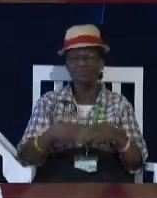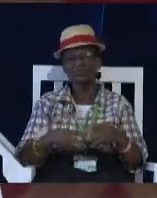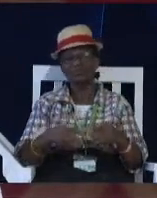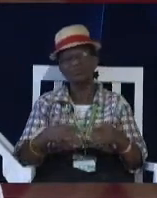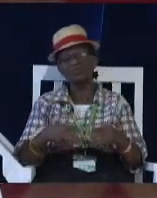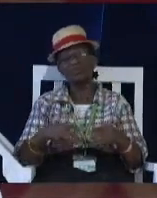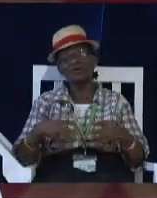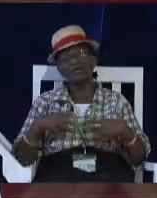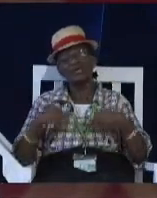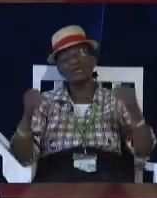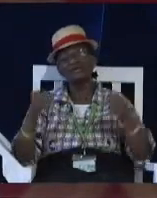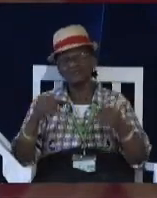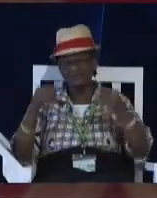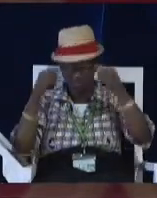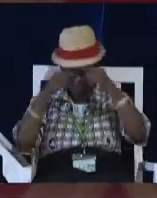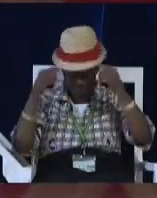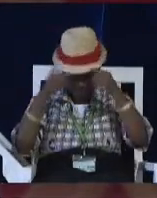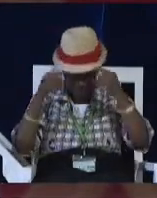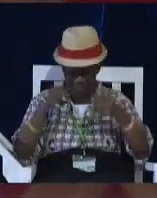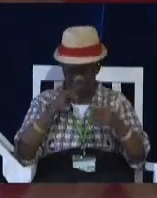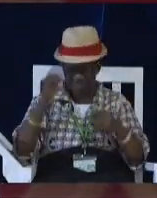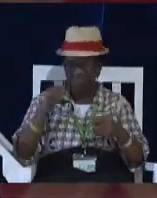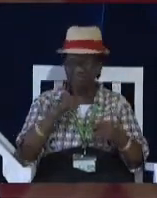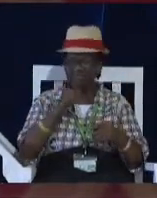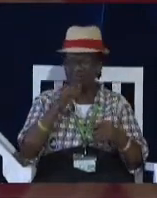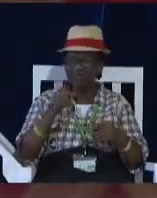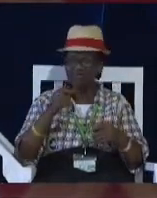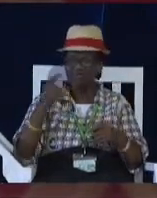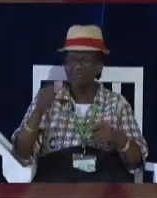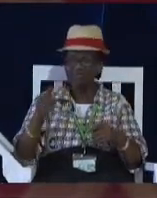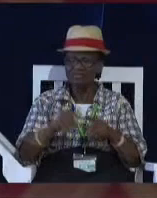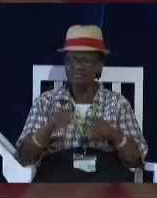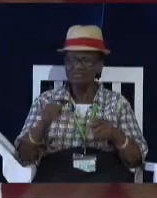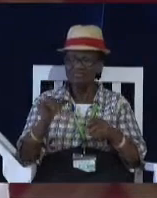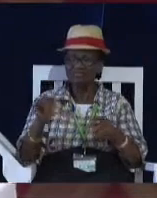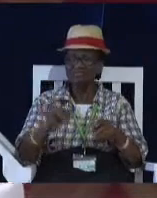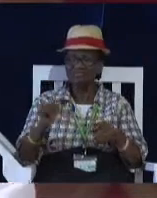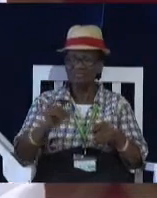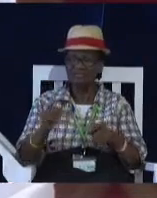is not the same kind of anointing that will take care of cancer.